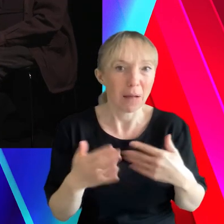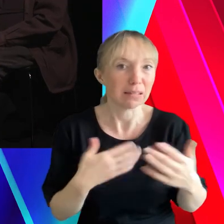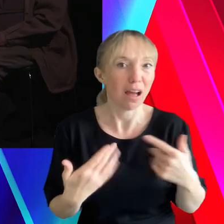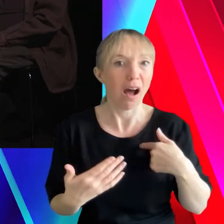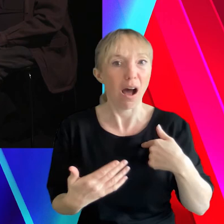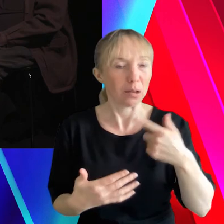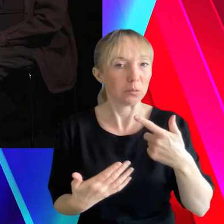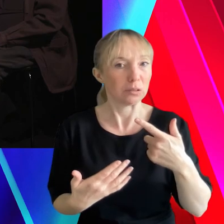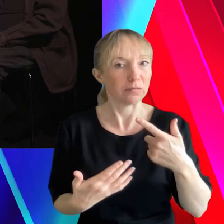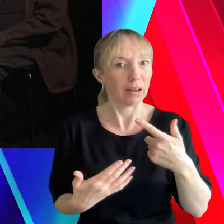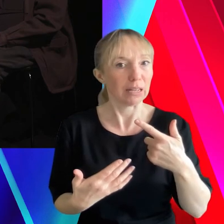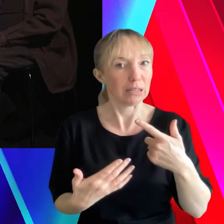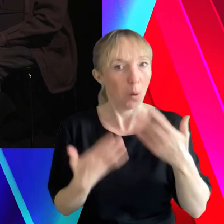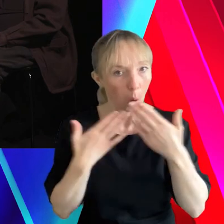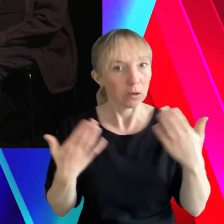words.